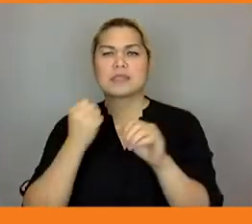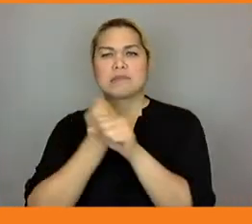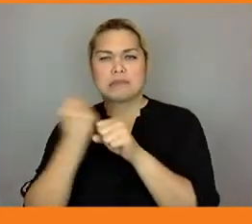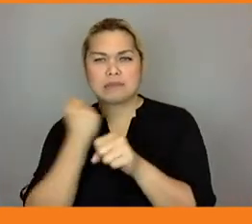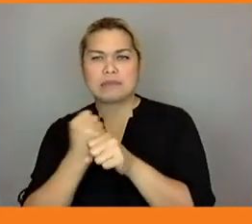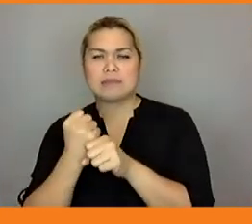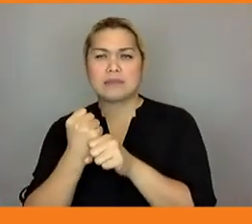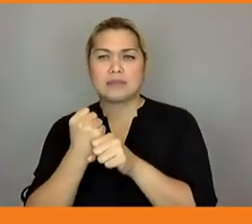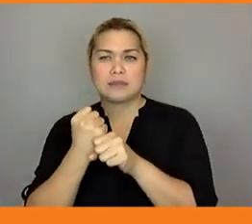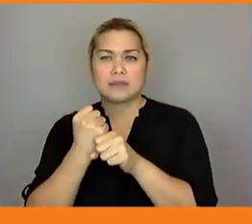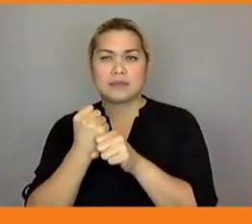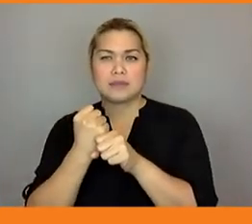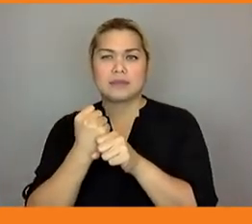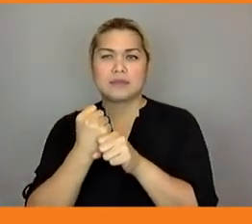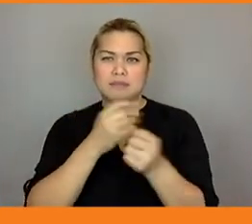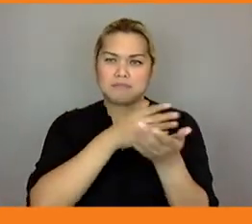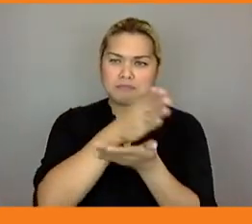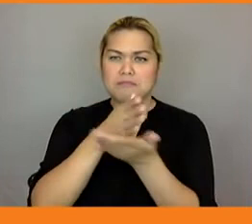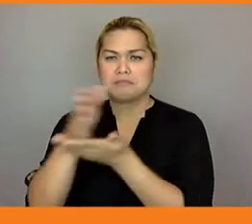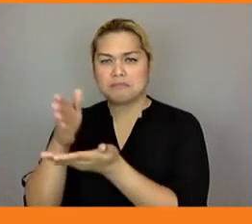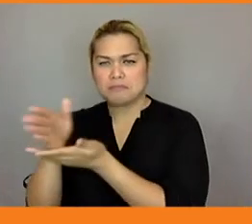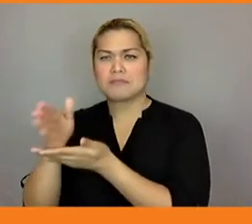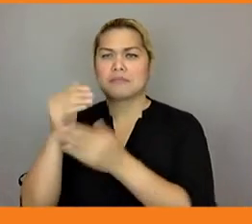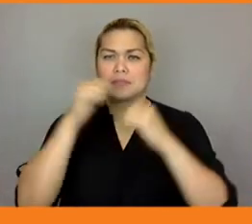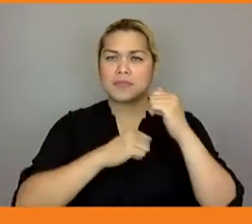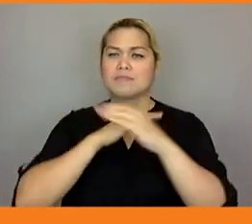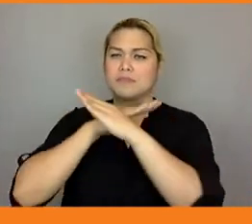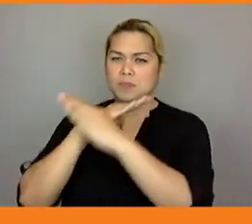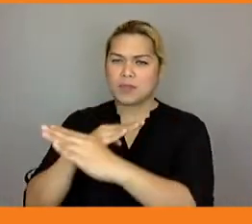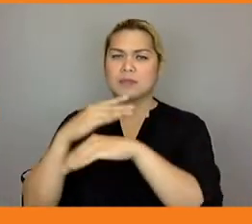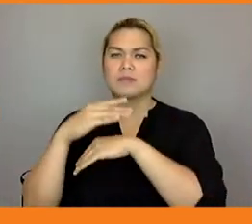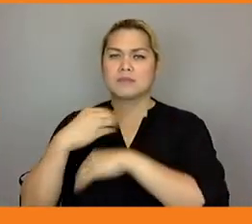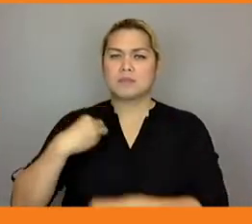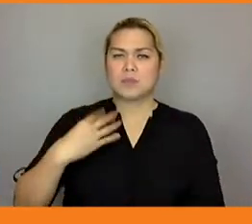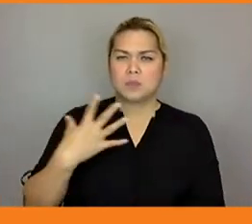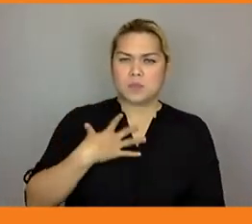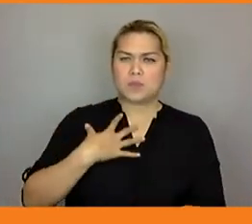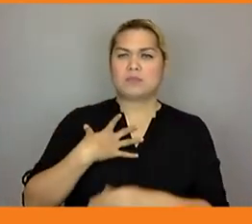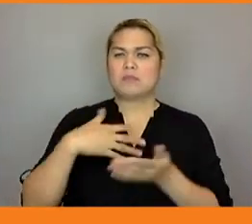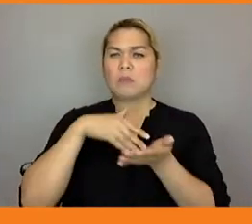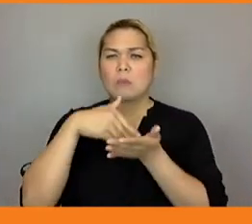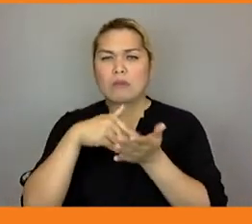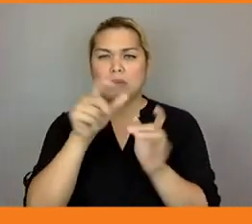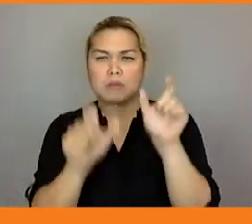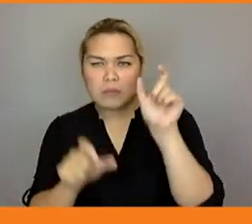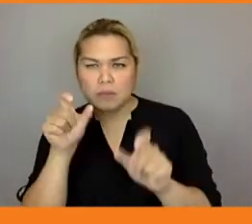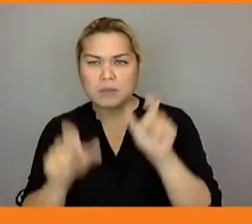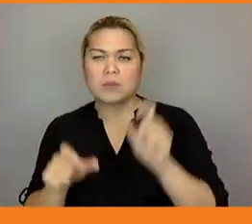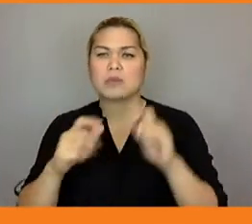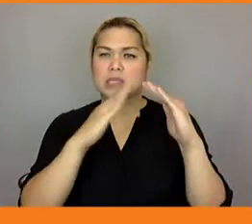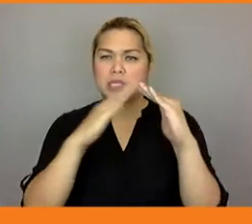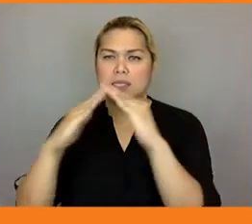and vulnerable people in the target cities. ADB will also continue to work with